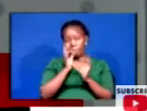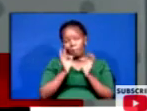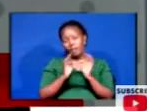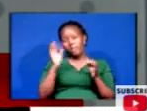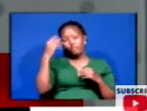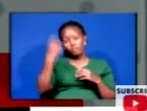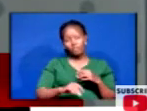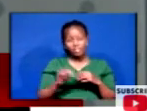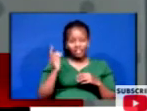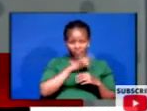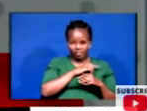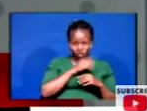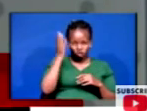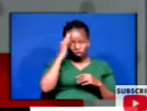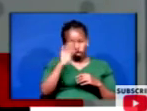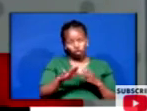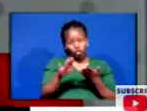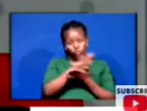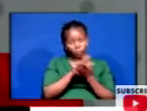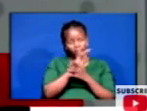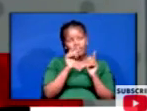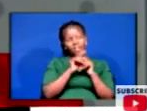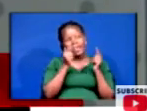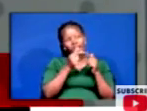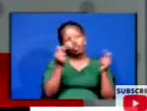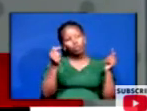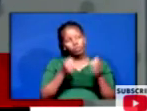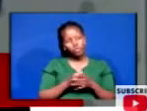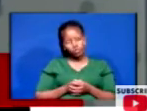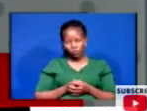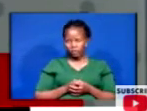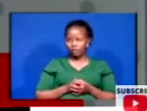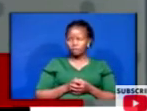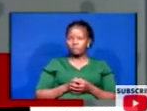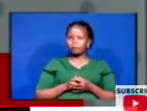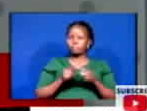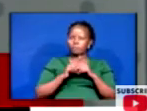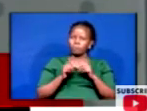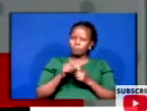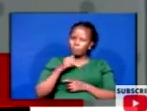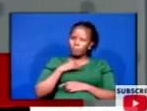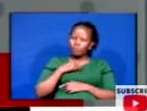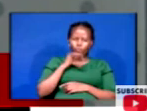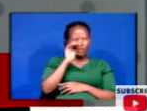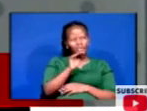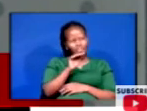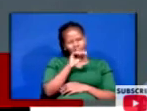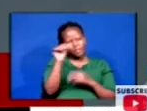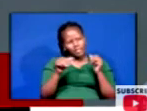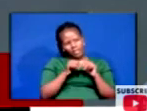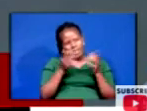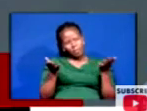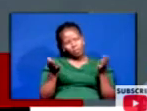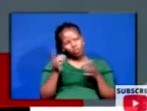your space, okay, as an opposition representative member, okay, of parliament. Okay, and I'll be coming to Swaka to tell me what the Katiba says about, you know, the movements that